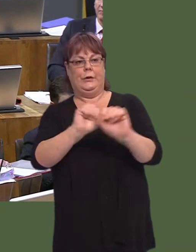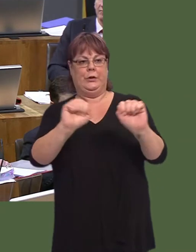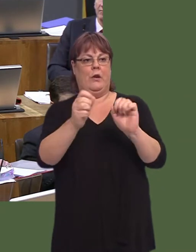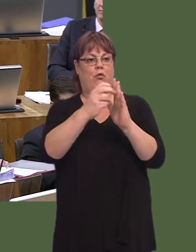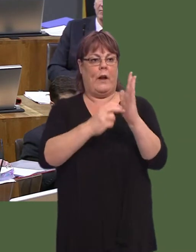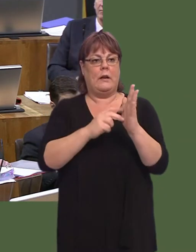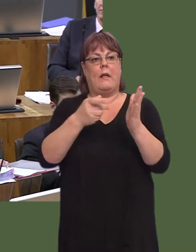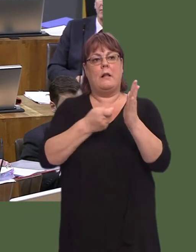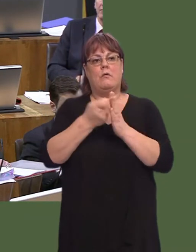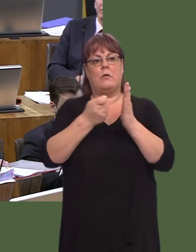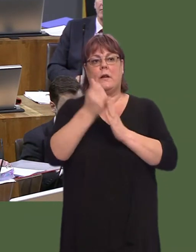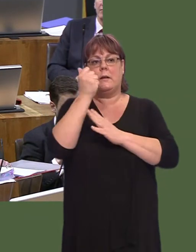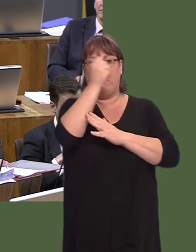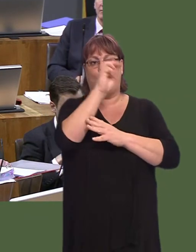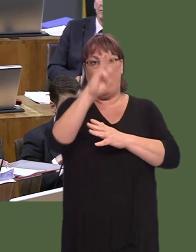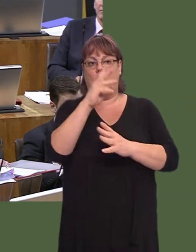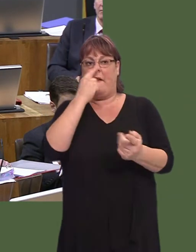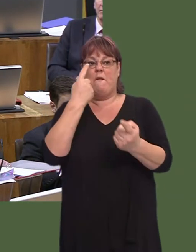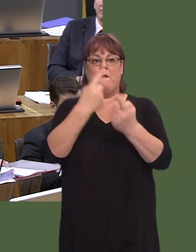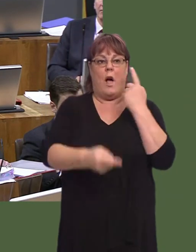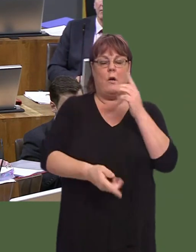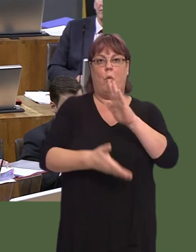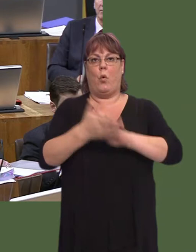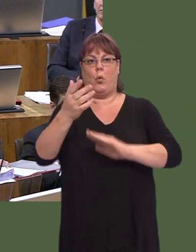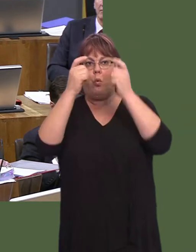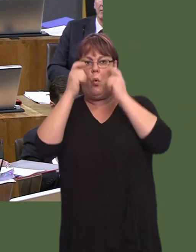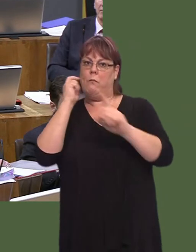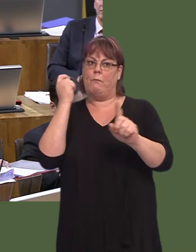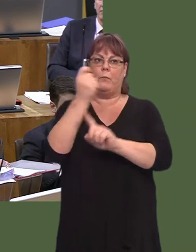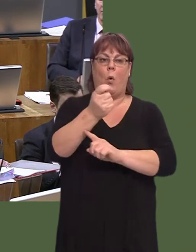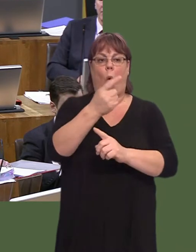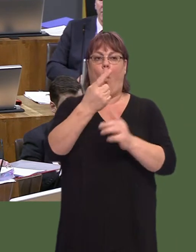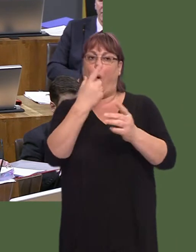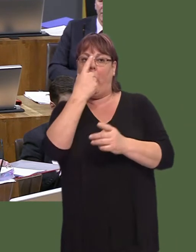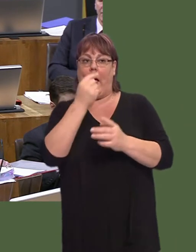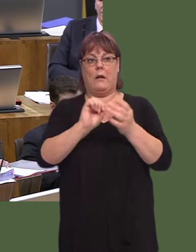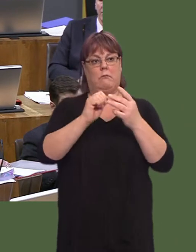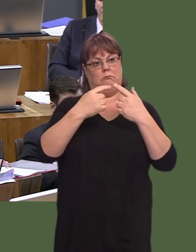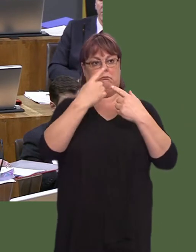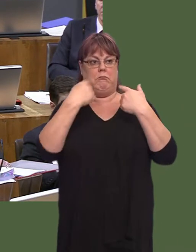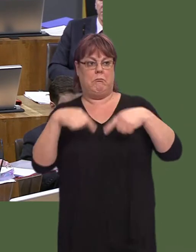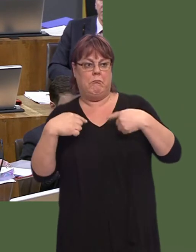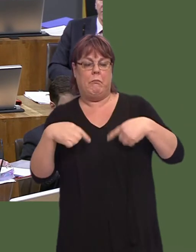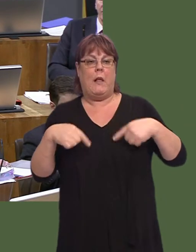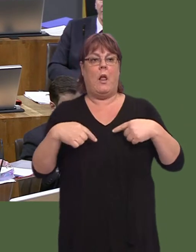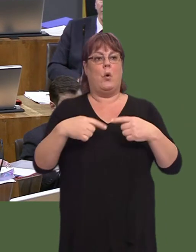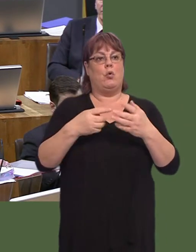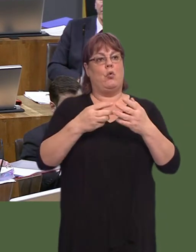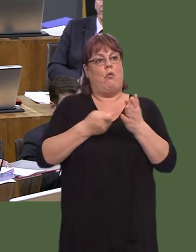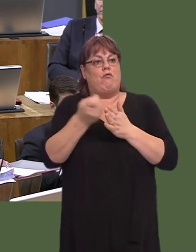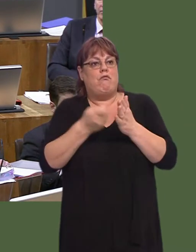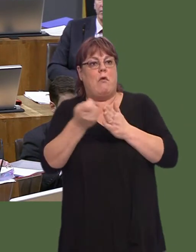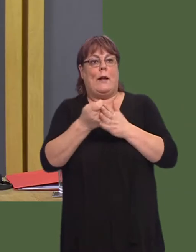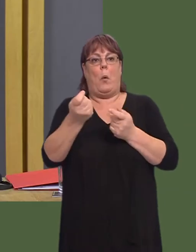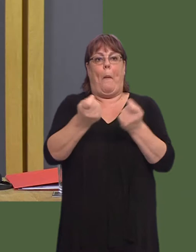course, Rent Smart Wales could issue fines, take them to court for prosecution, and they even have the power to remove their ability to let or